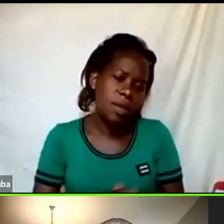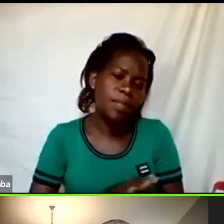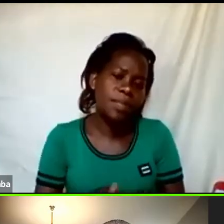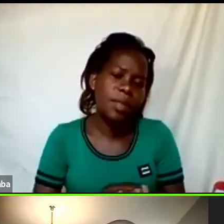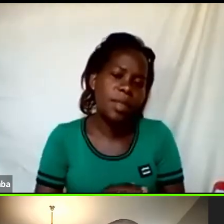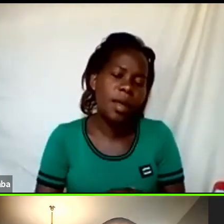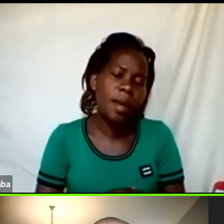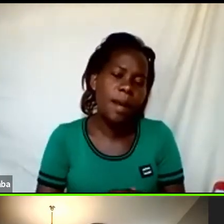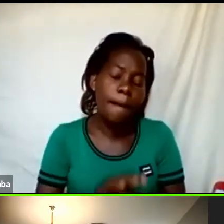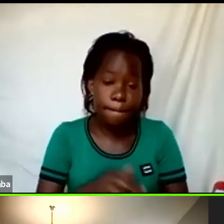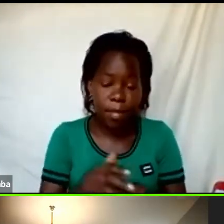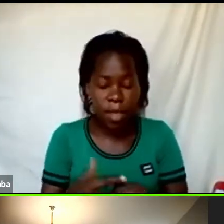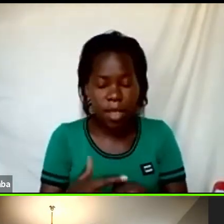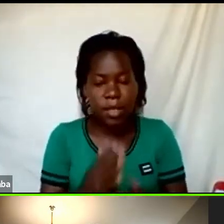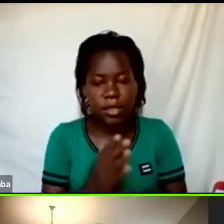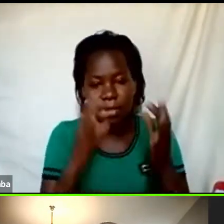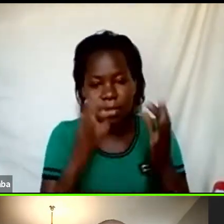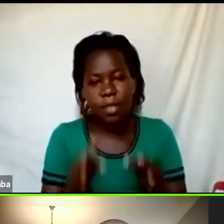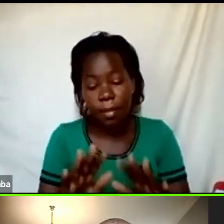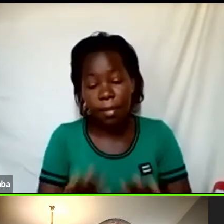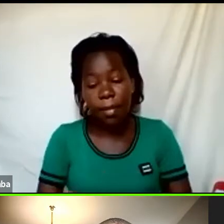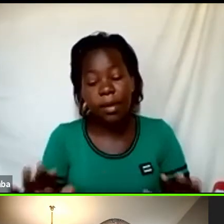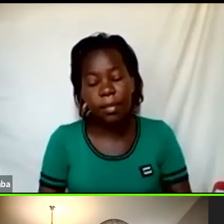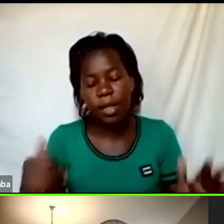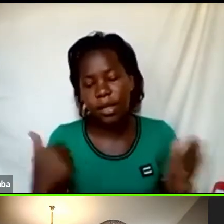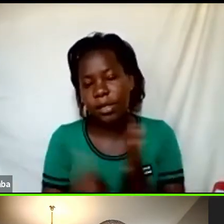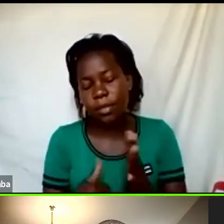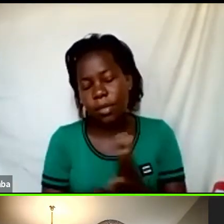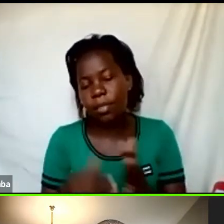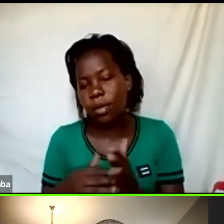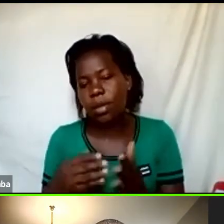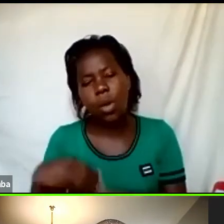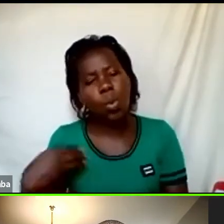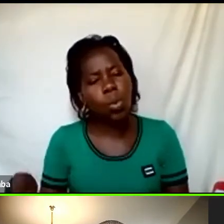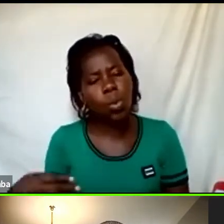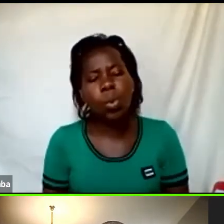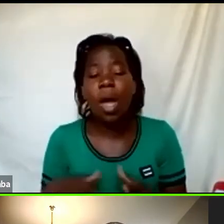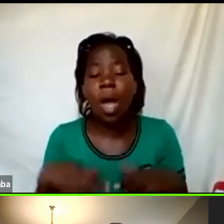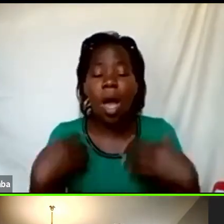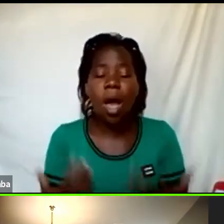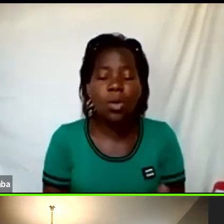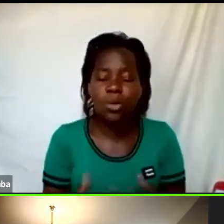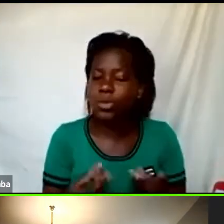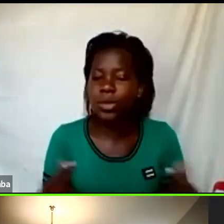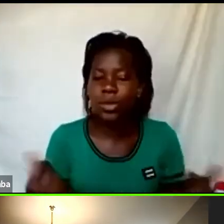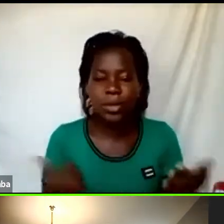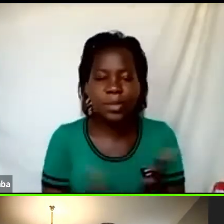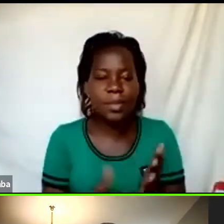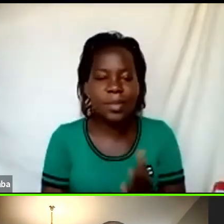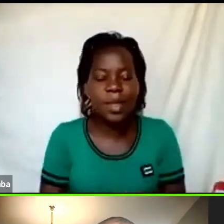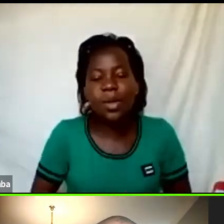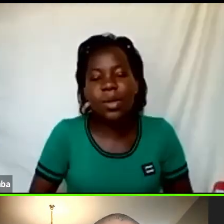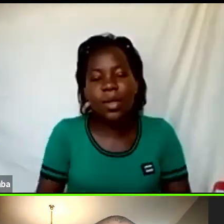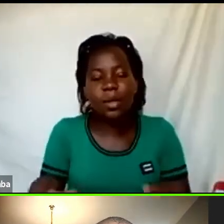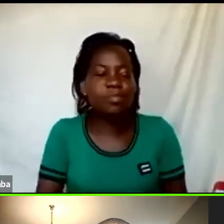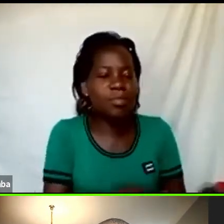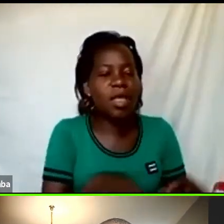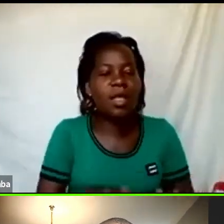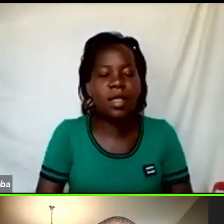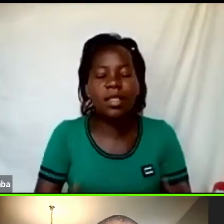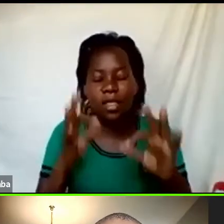of course, as you can imagine, marketing usually is very expensive. How do they go about trying to get this product into people's faces and more popular? What would